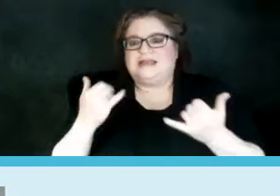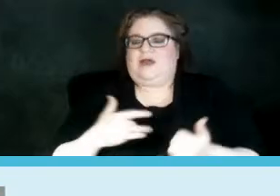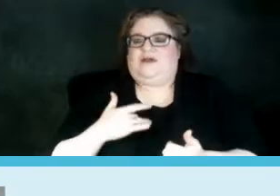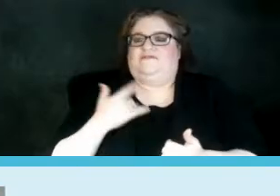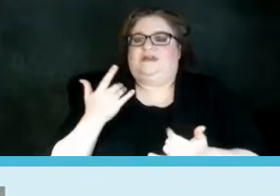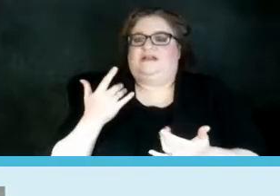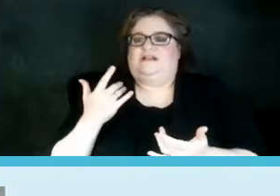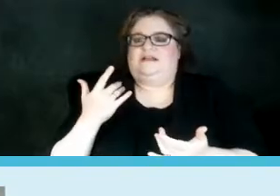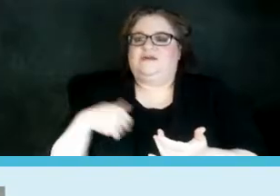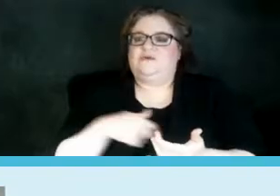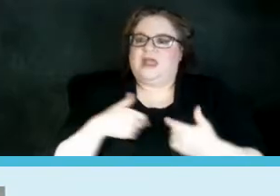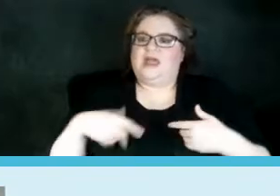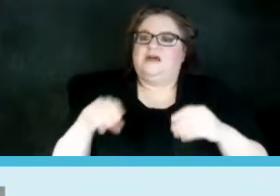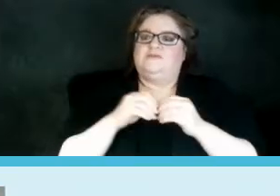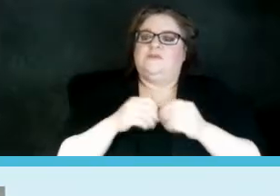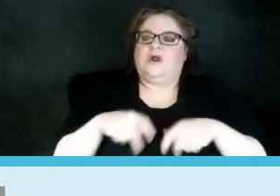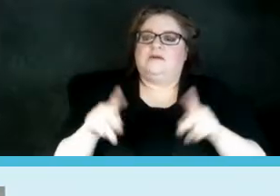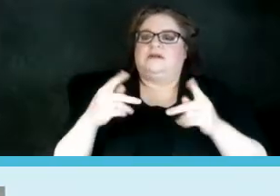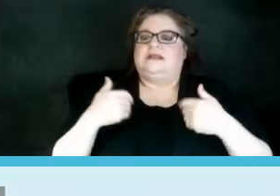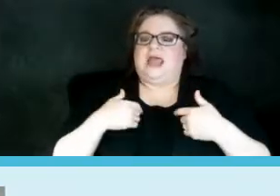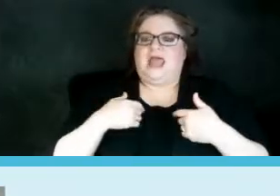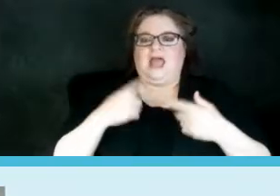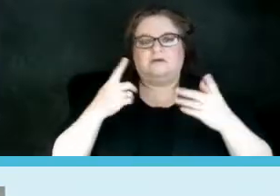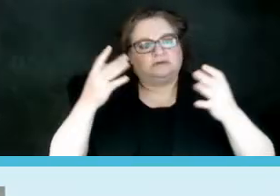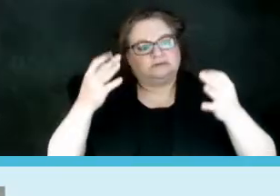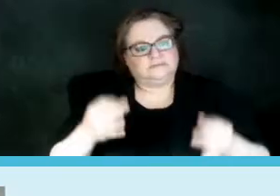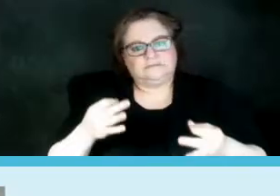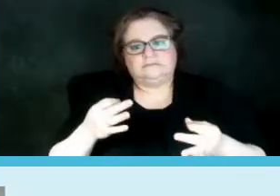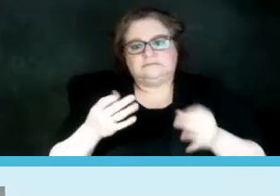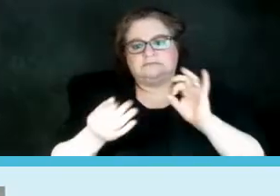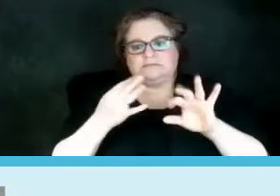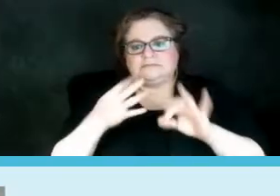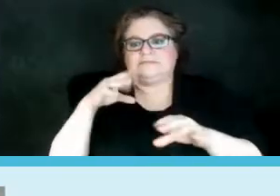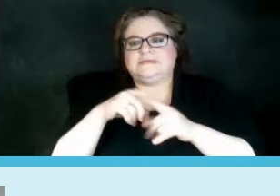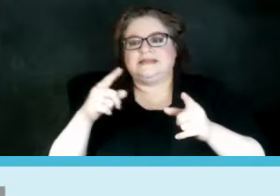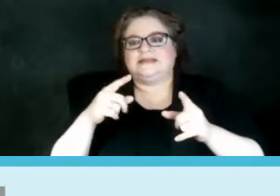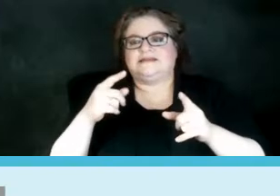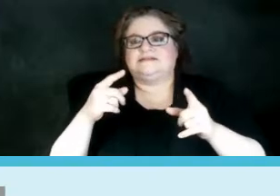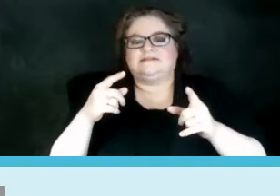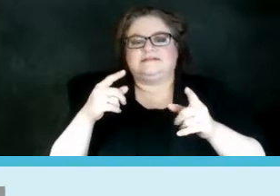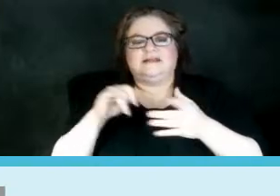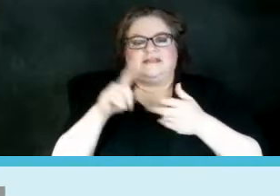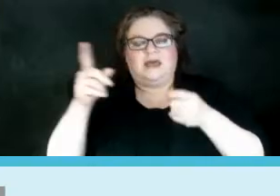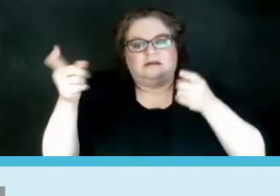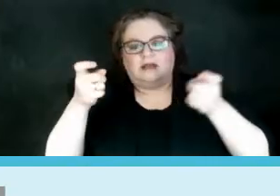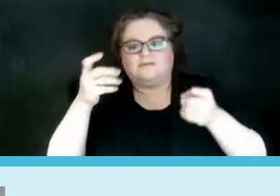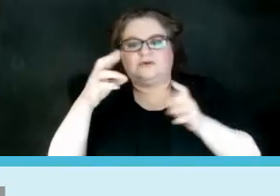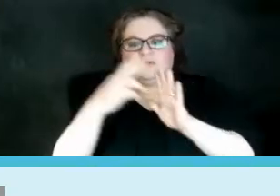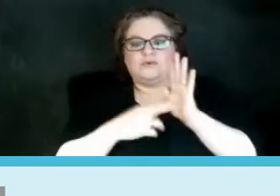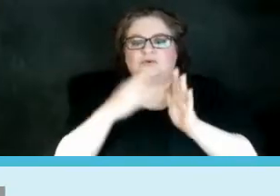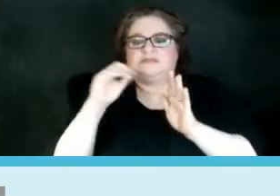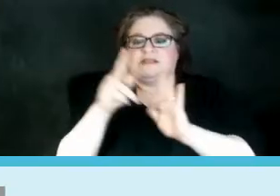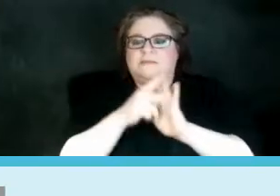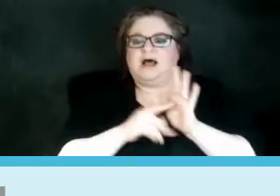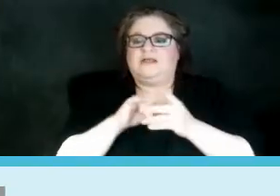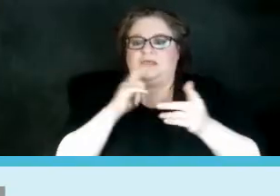that we have more an opportunity to have a say in the decisions that govern, the rules and the policies that are